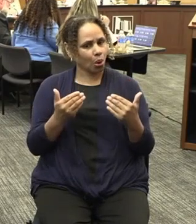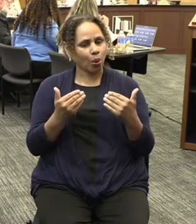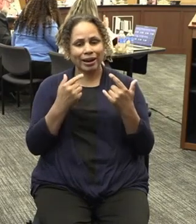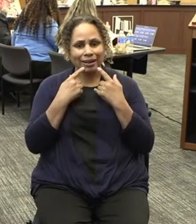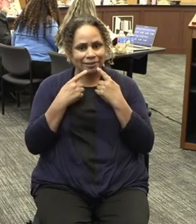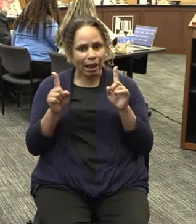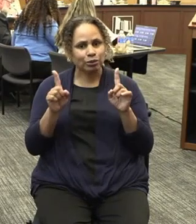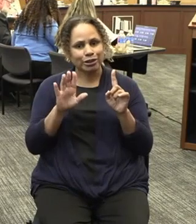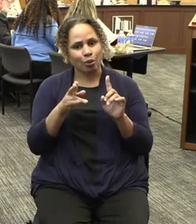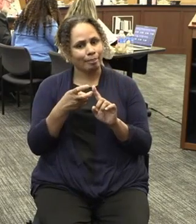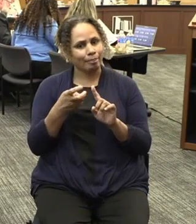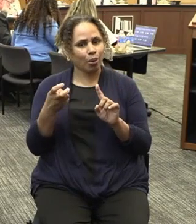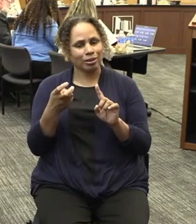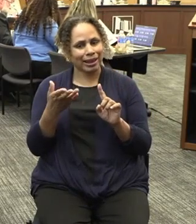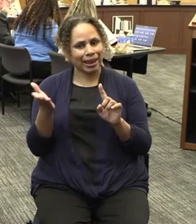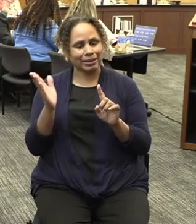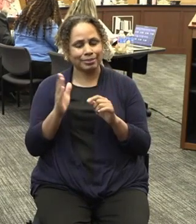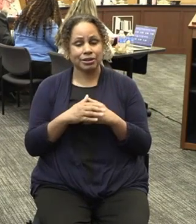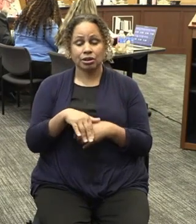discussion.